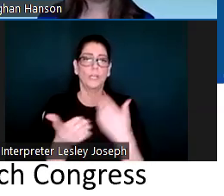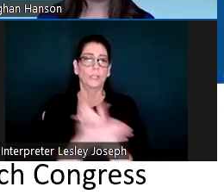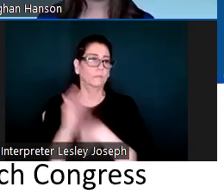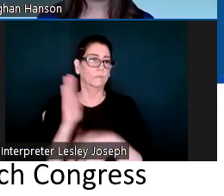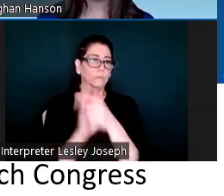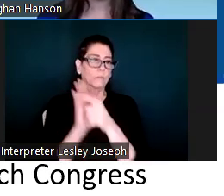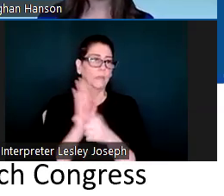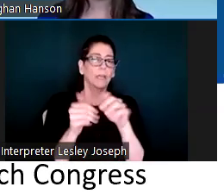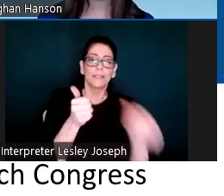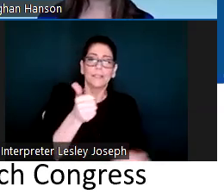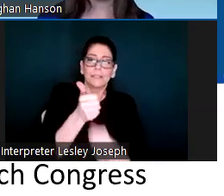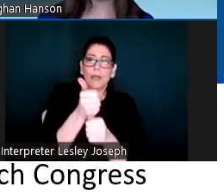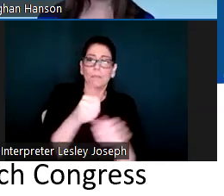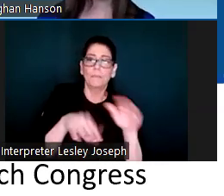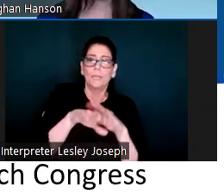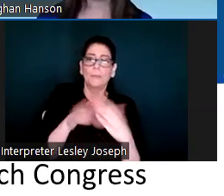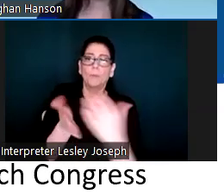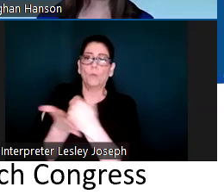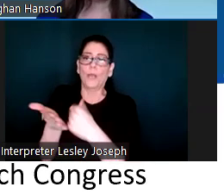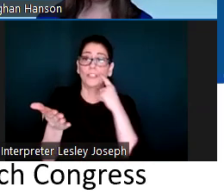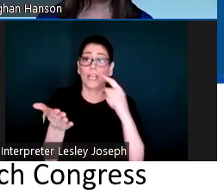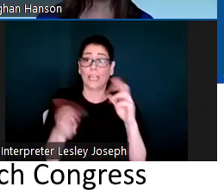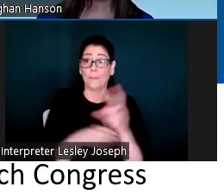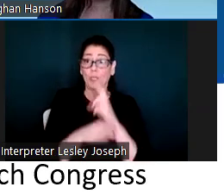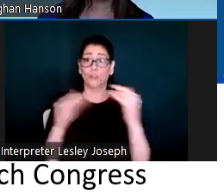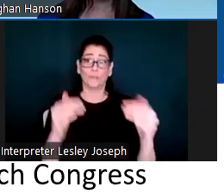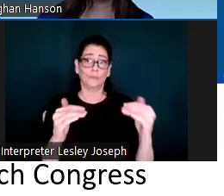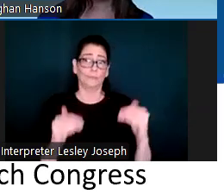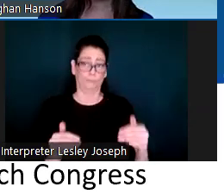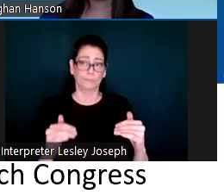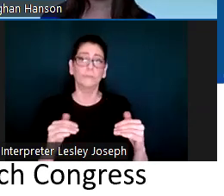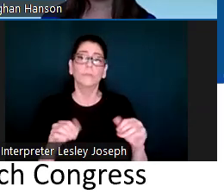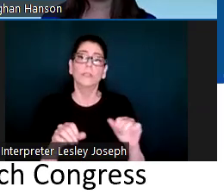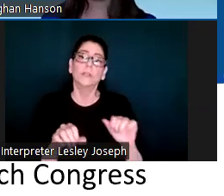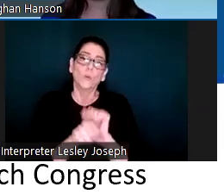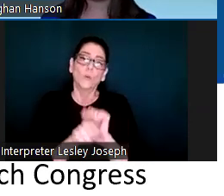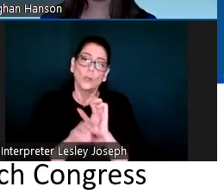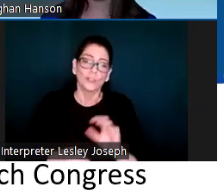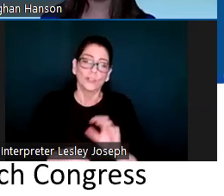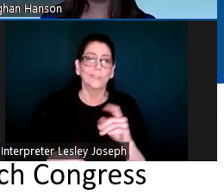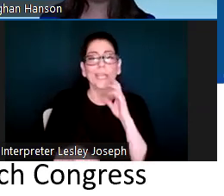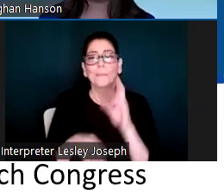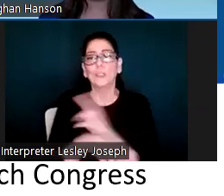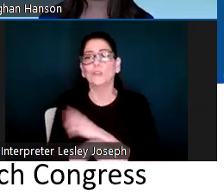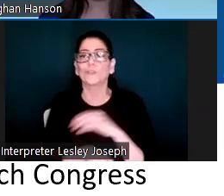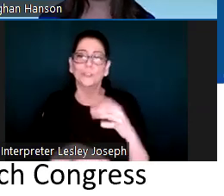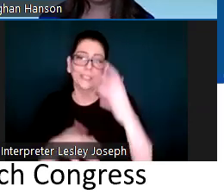productivity that could be used for substandard workers. So for reasons like injury, illness, disability, age, and if they could pay